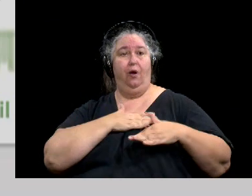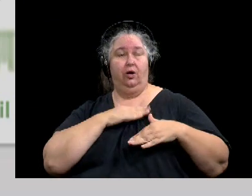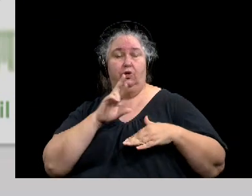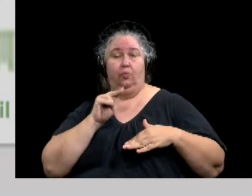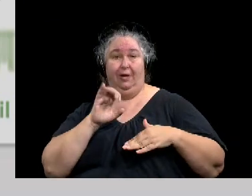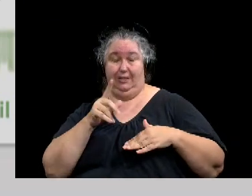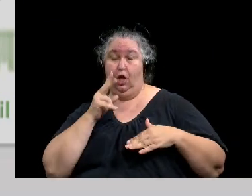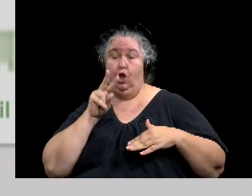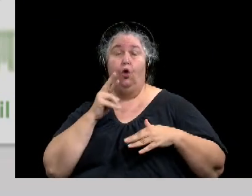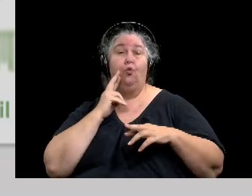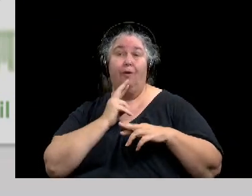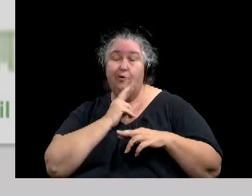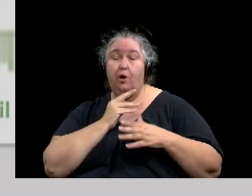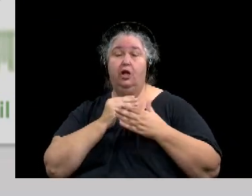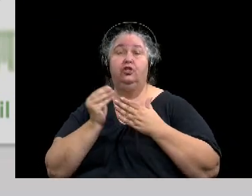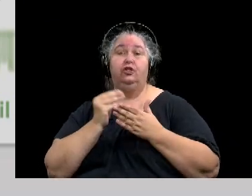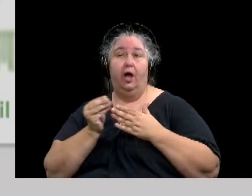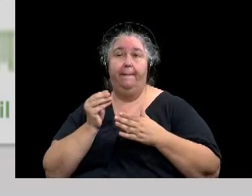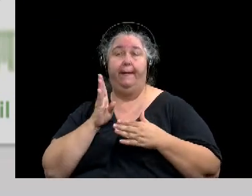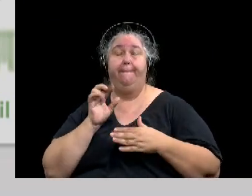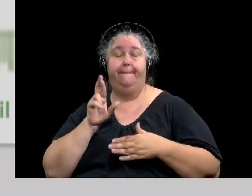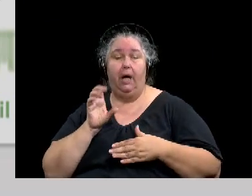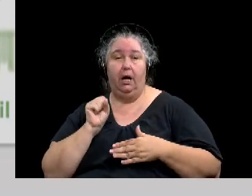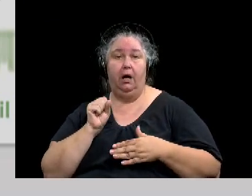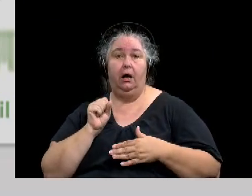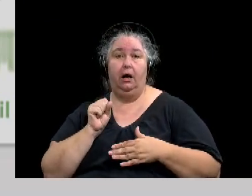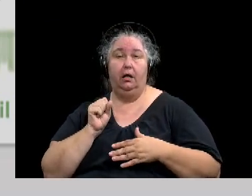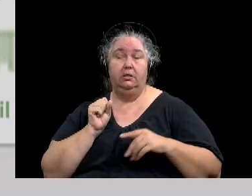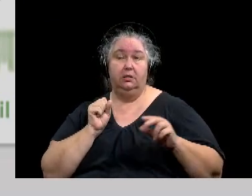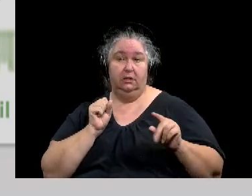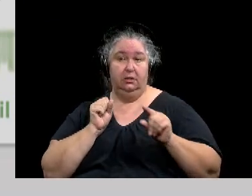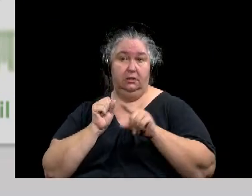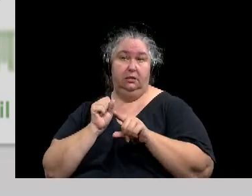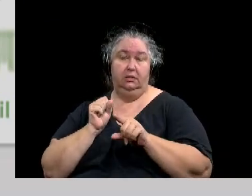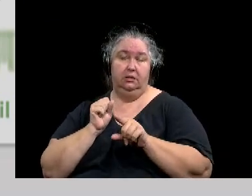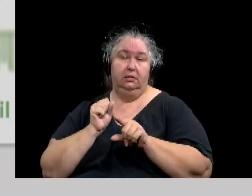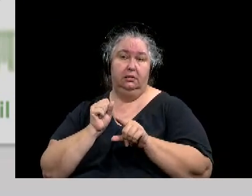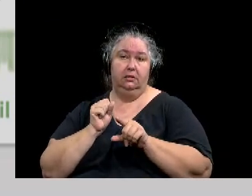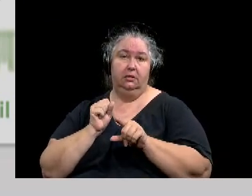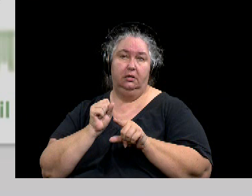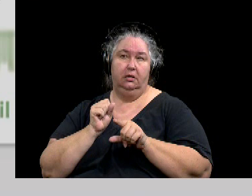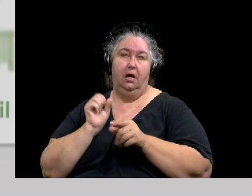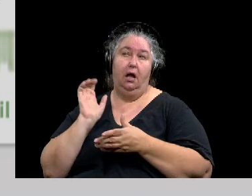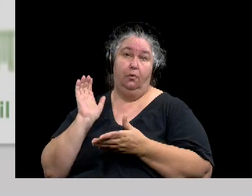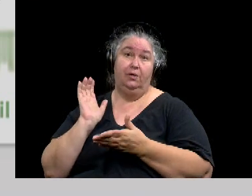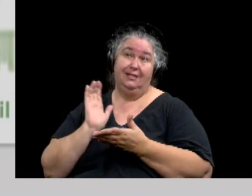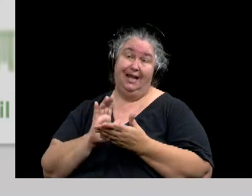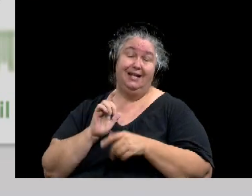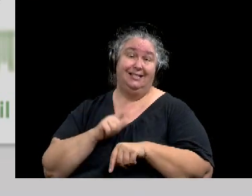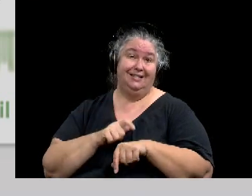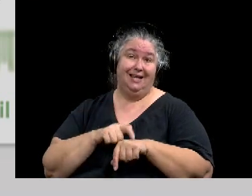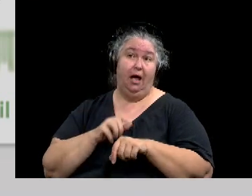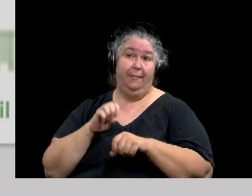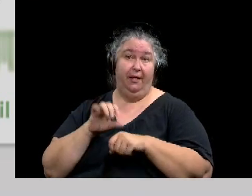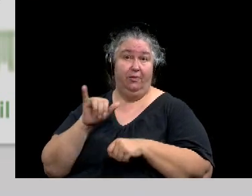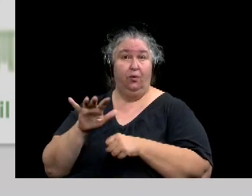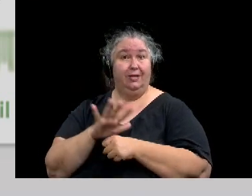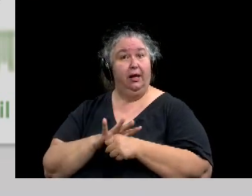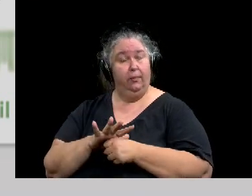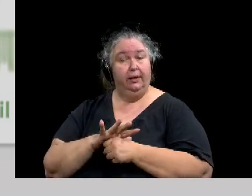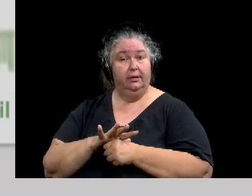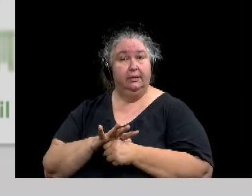again, restaurants, shopping malls, bars, there was a lot less time spent in those